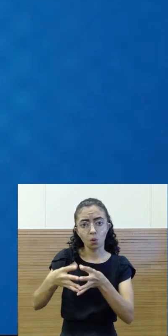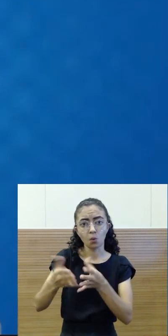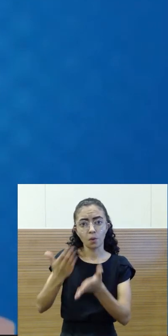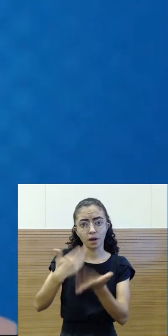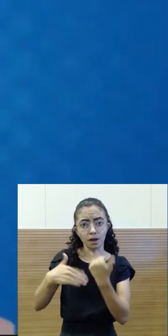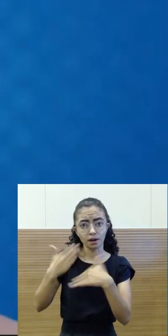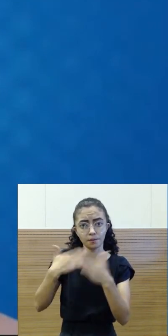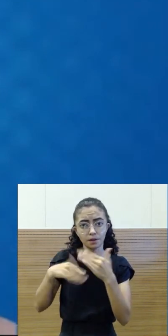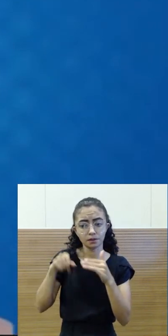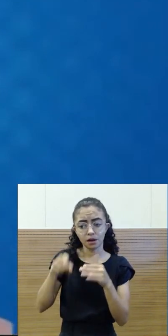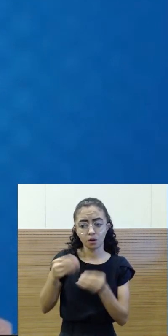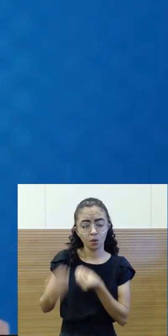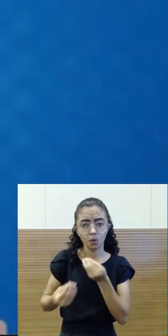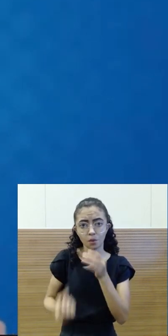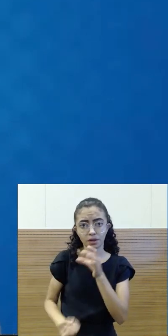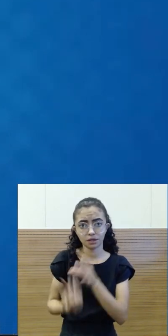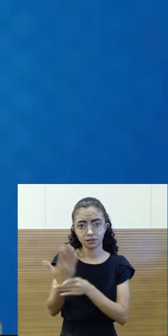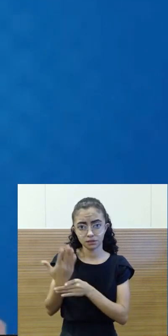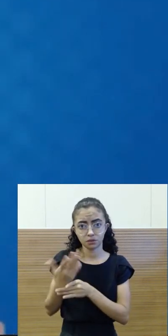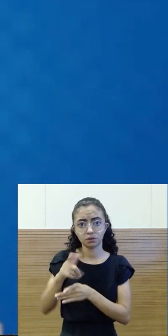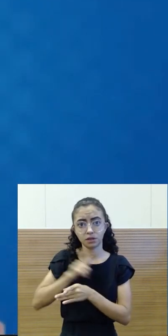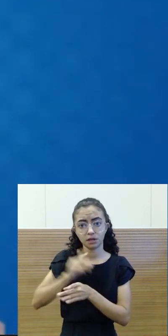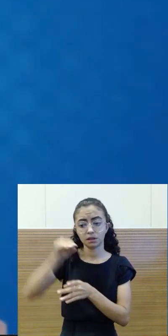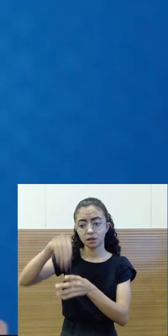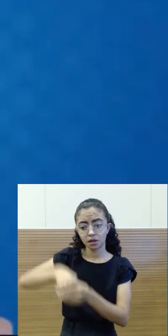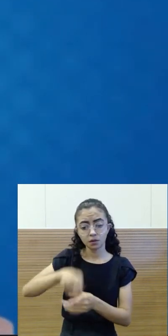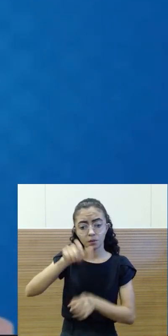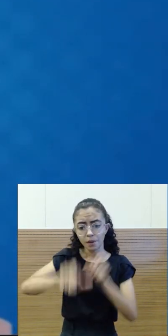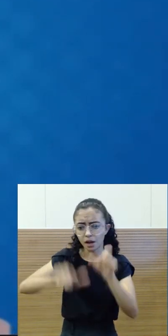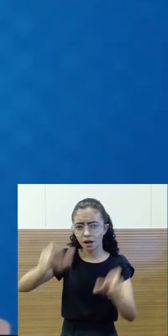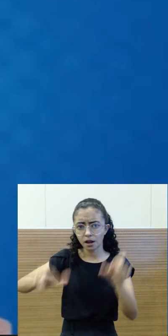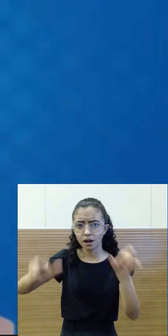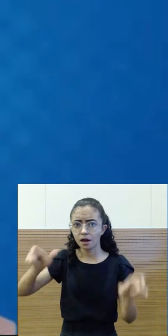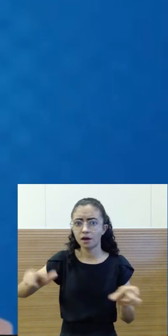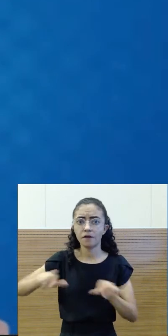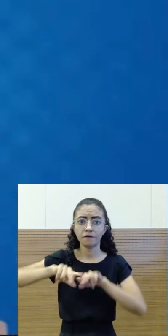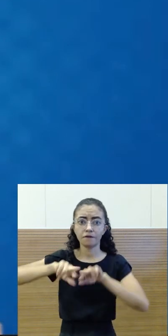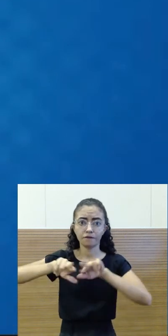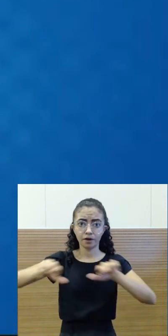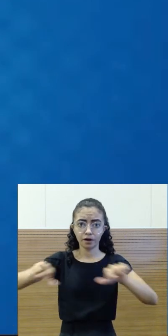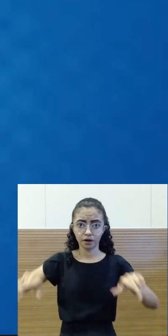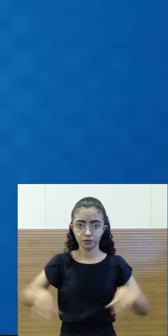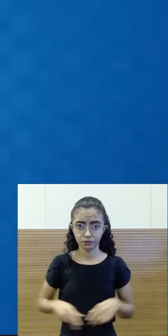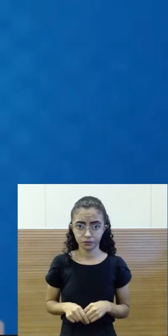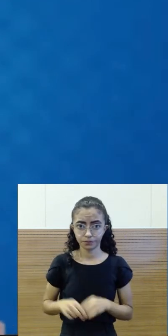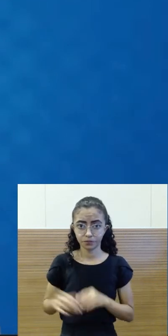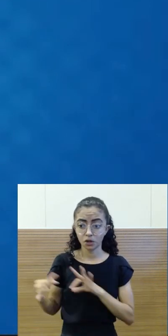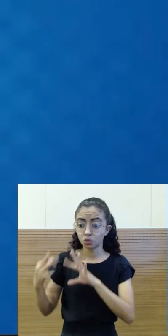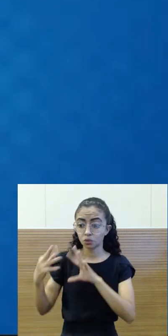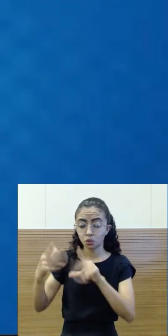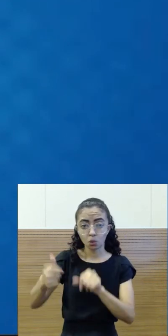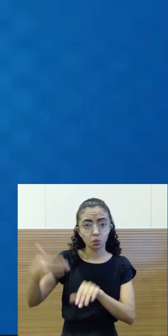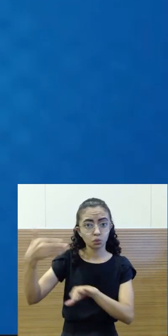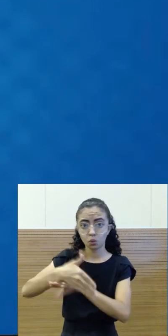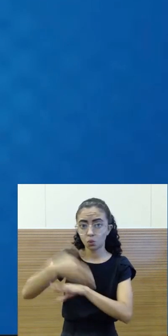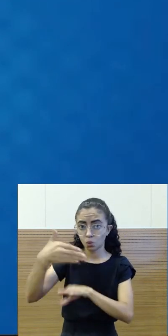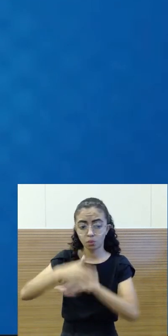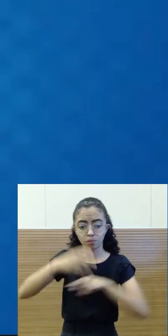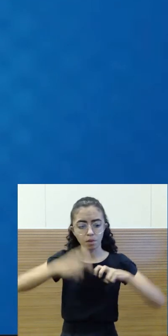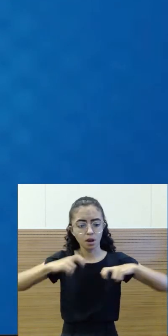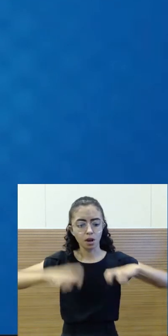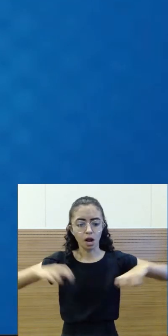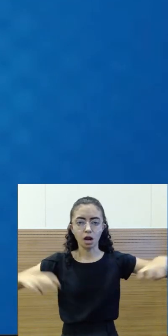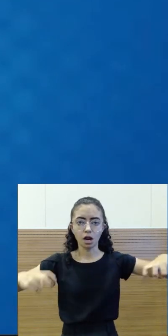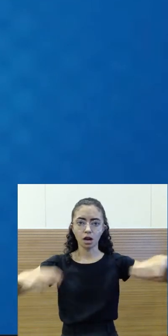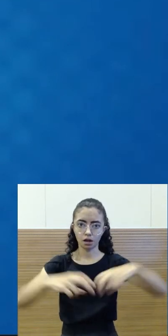multi-stakeholder business. So from the beginning, all stakeholders were at the table, and this is very unusual